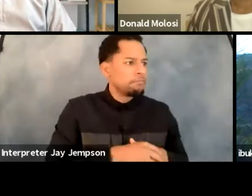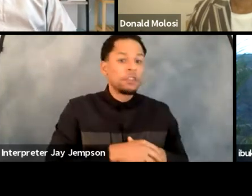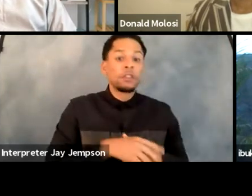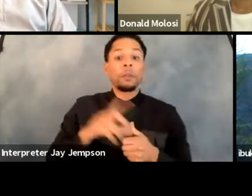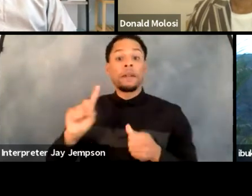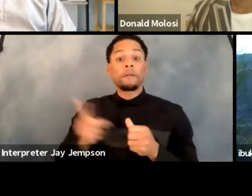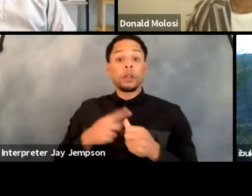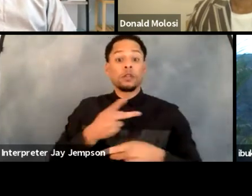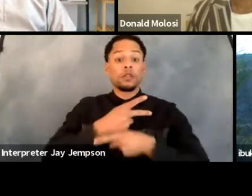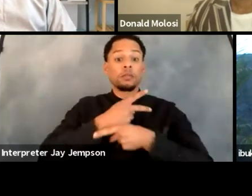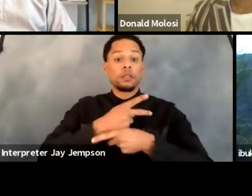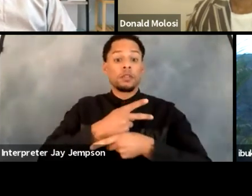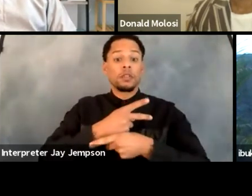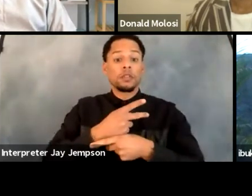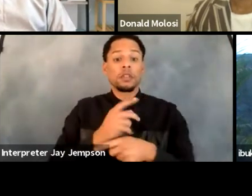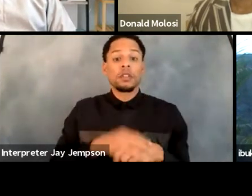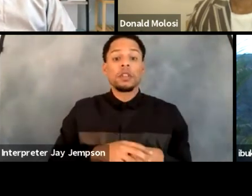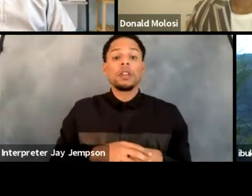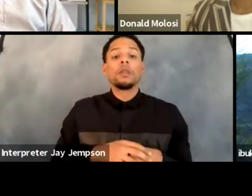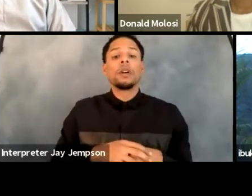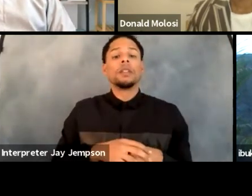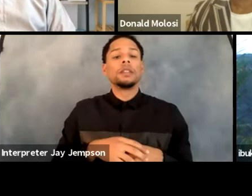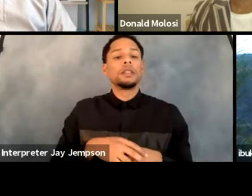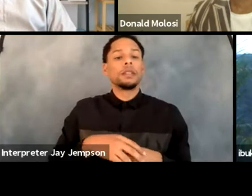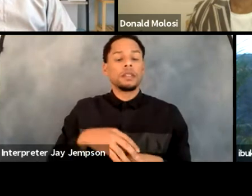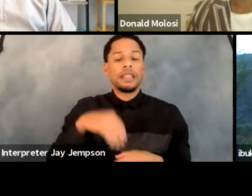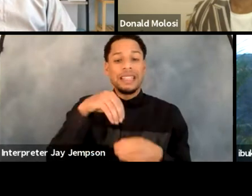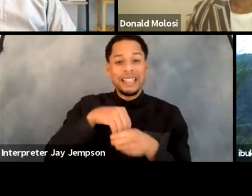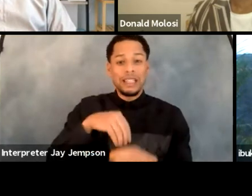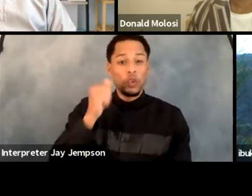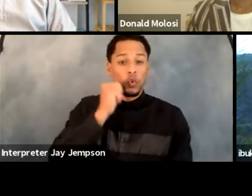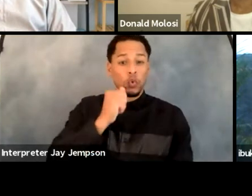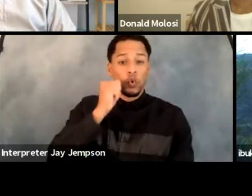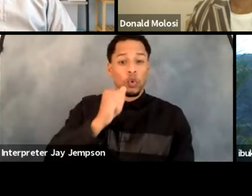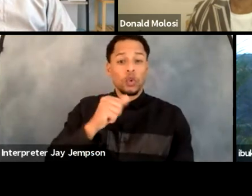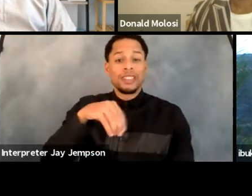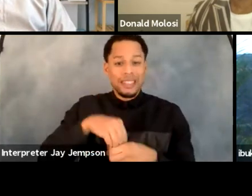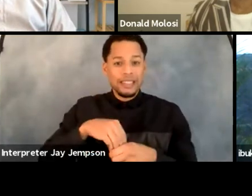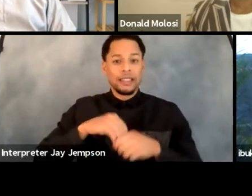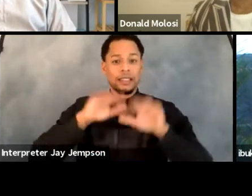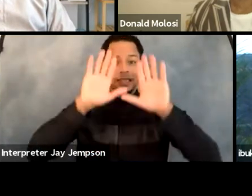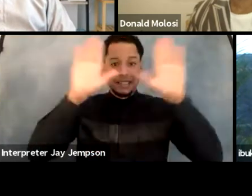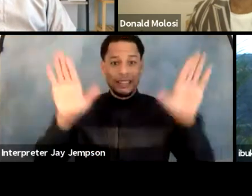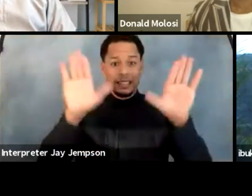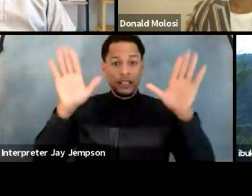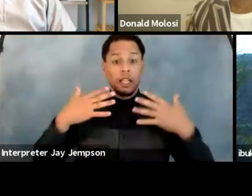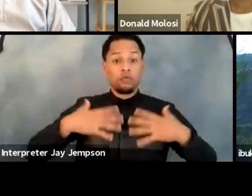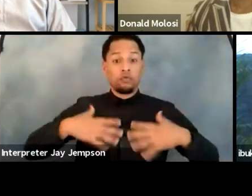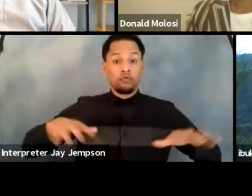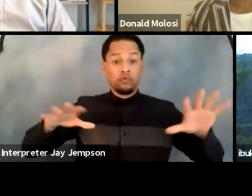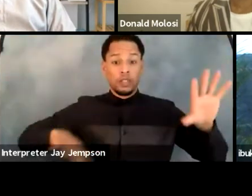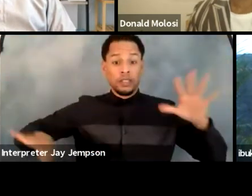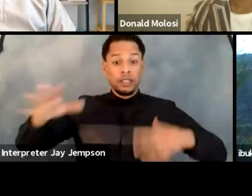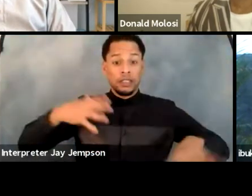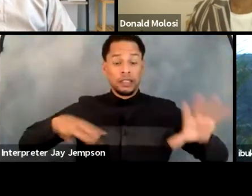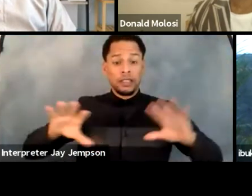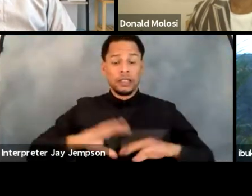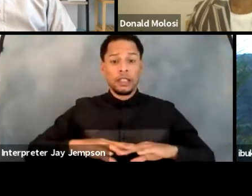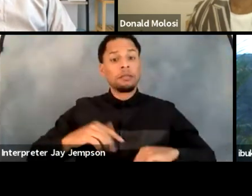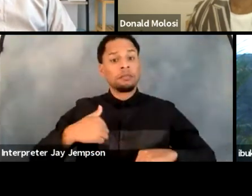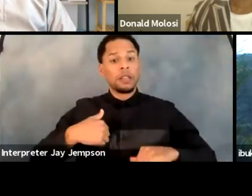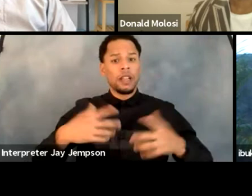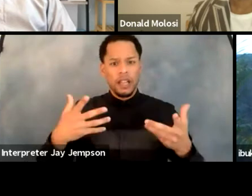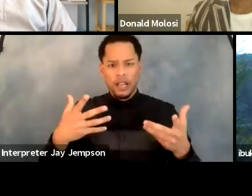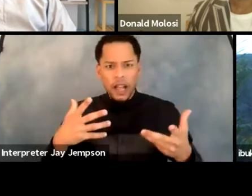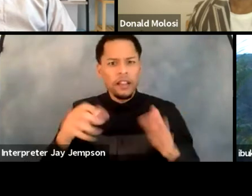production was And the Girls in Their Sunday Dresses, which was written by Zex Mda. And here I am, you know, coming across the